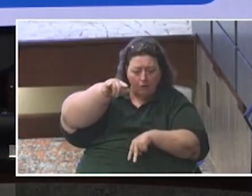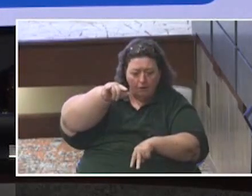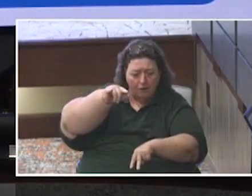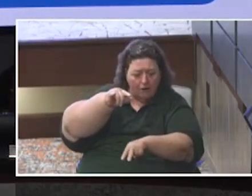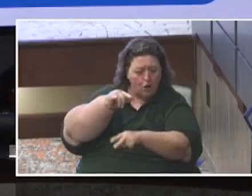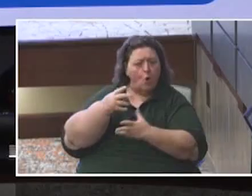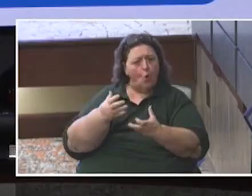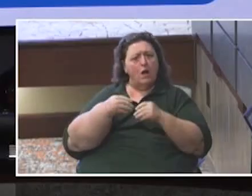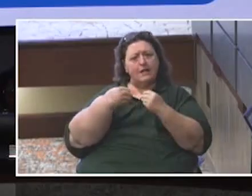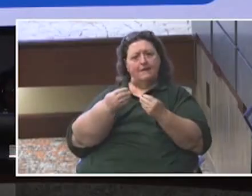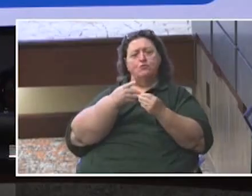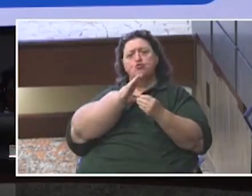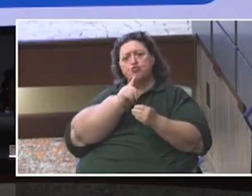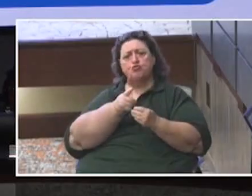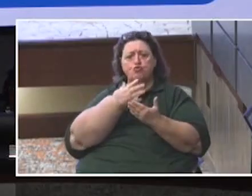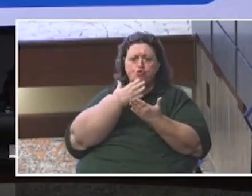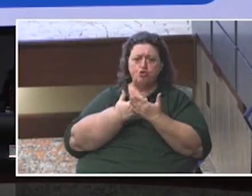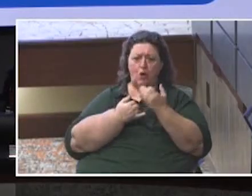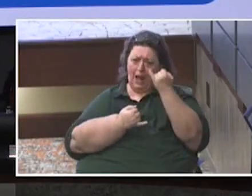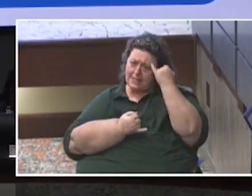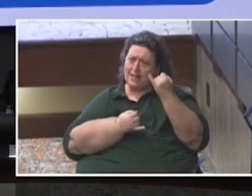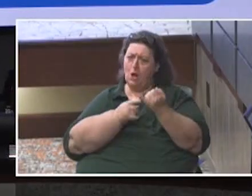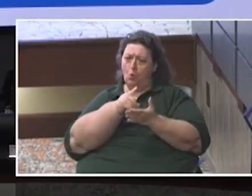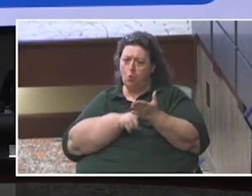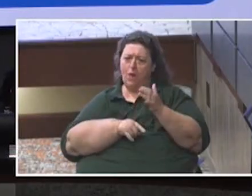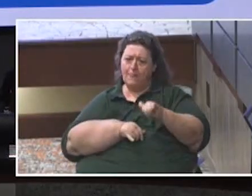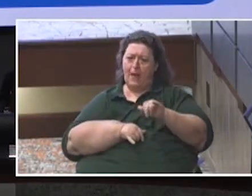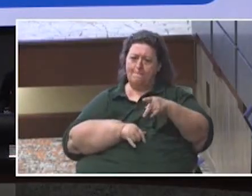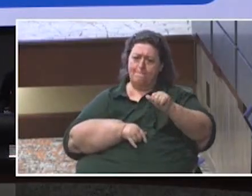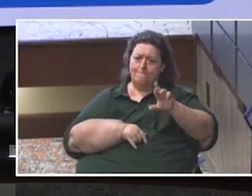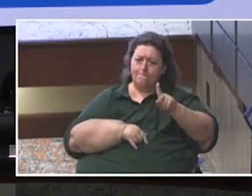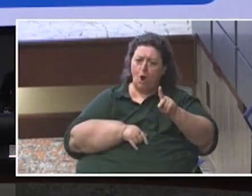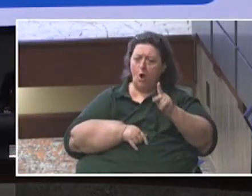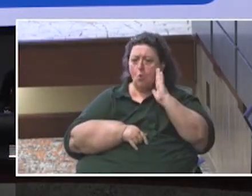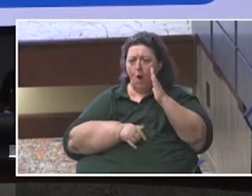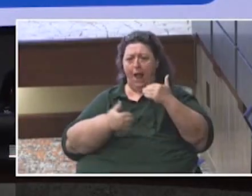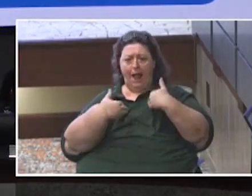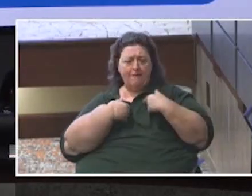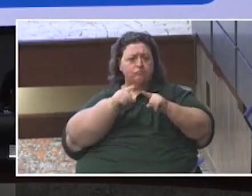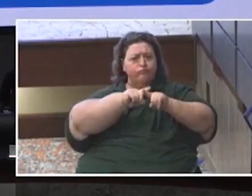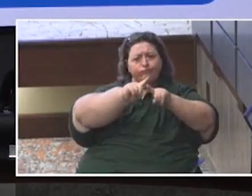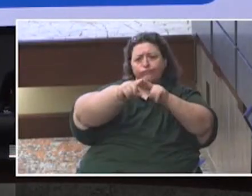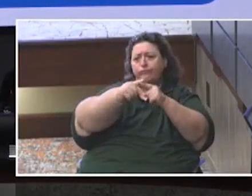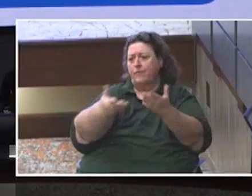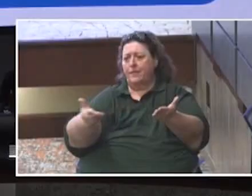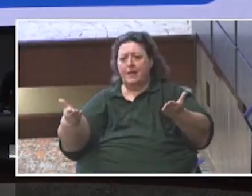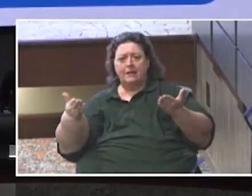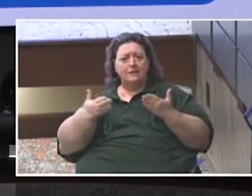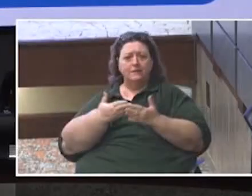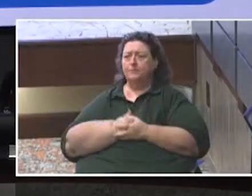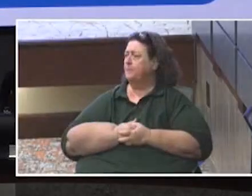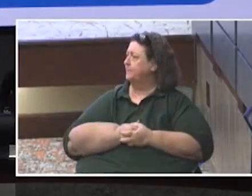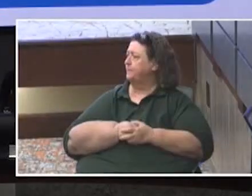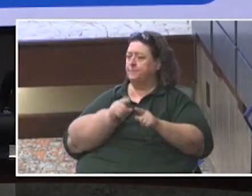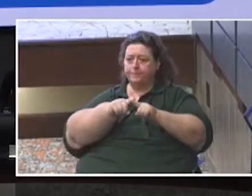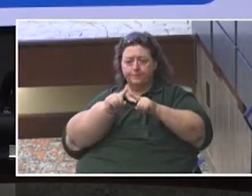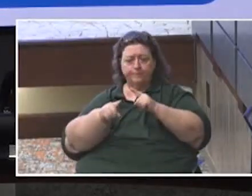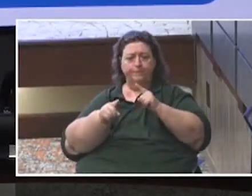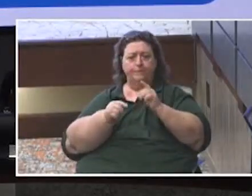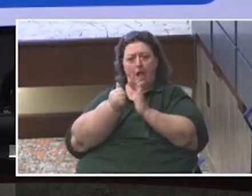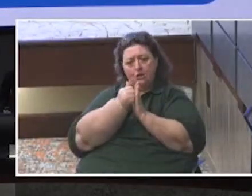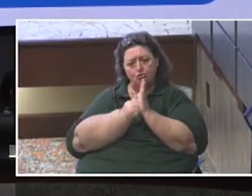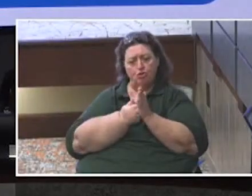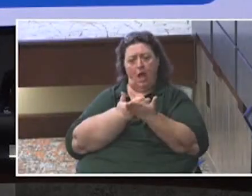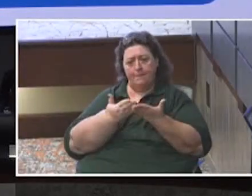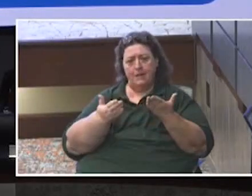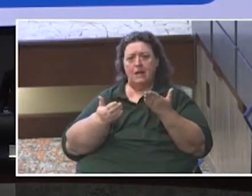of what this park and really all the amenities that will be featured. We're going to look, there are a couple current agenda items that